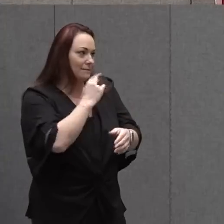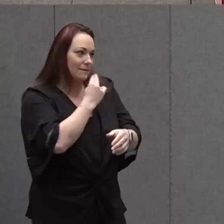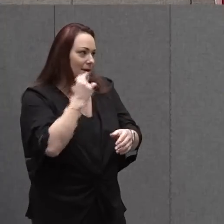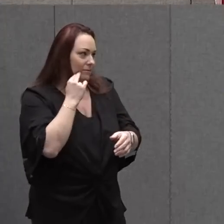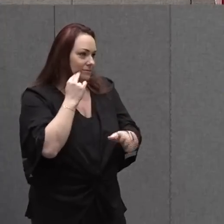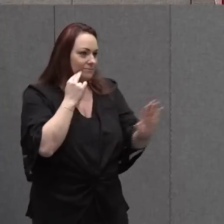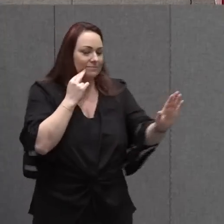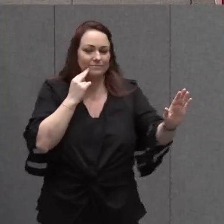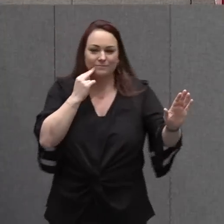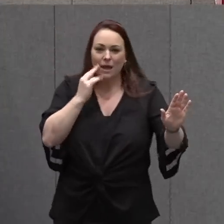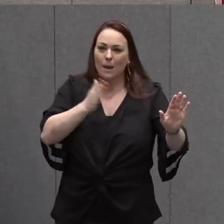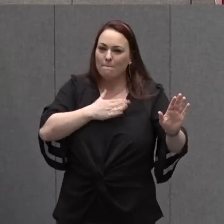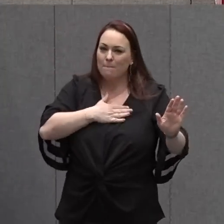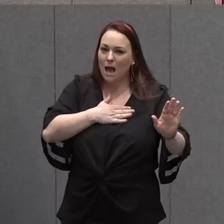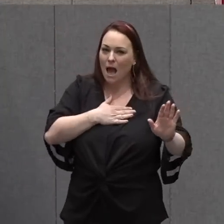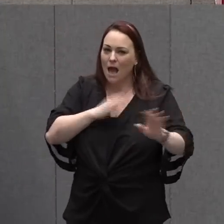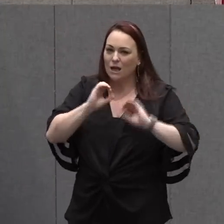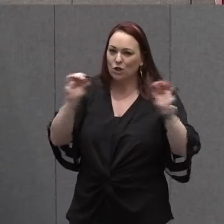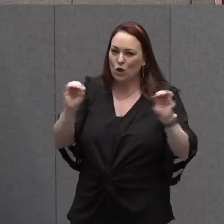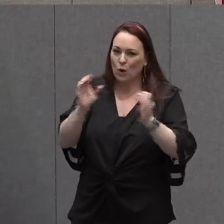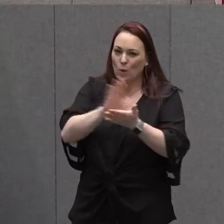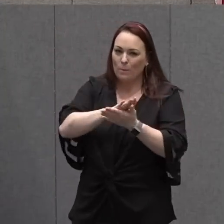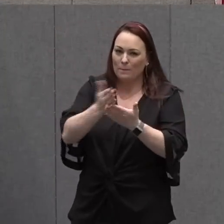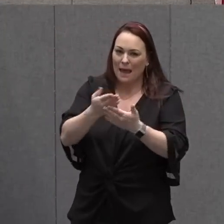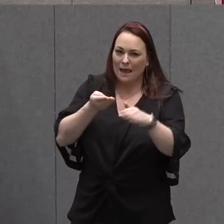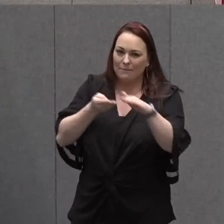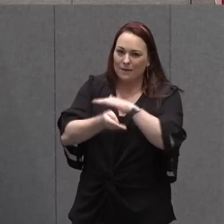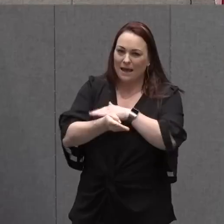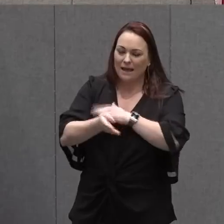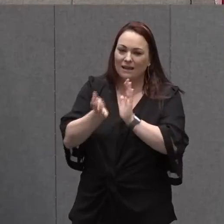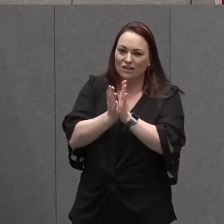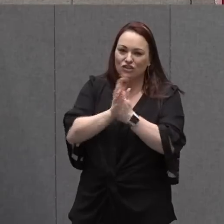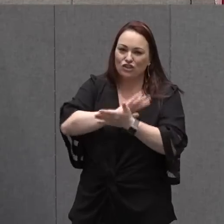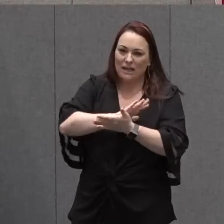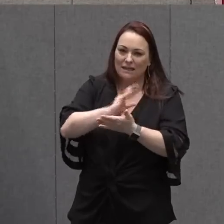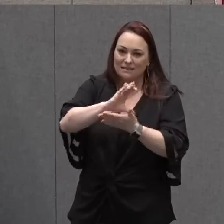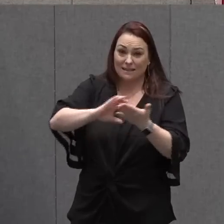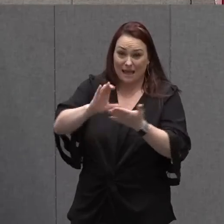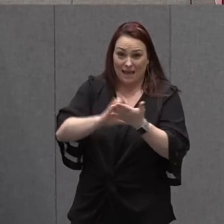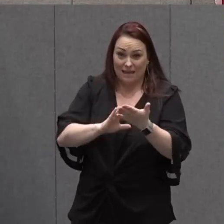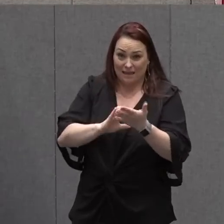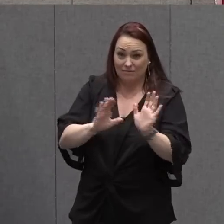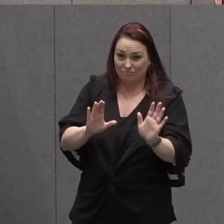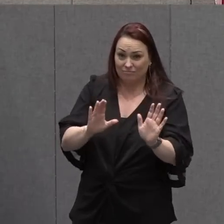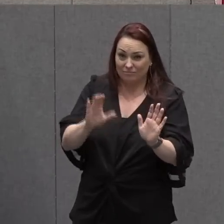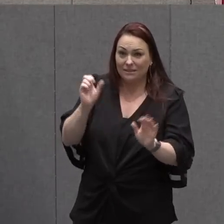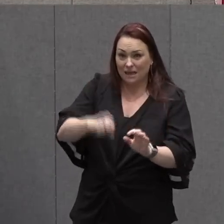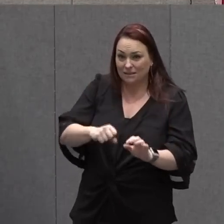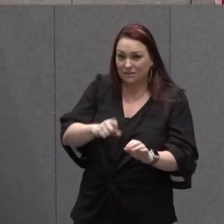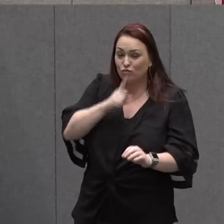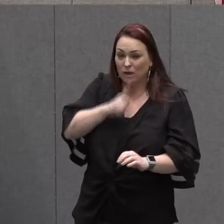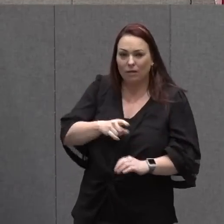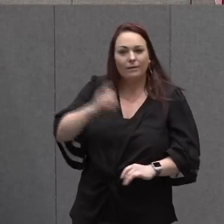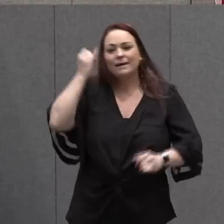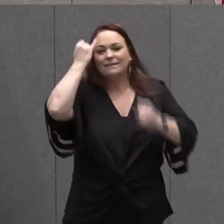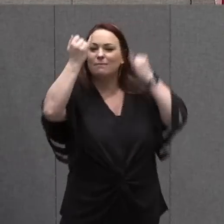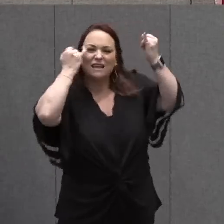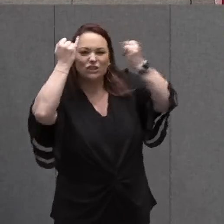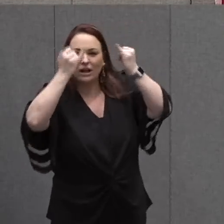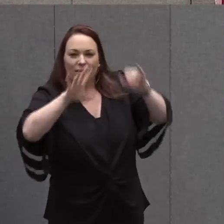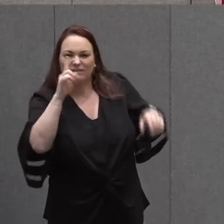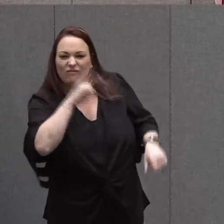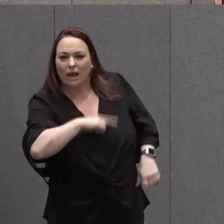no-bake cheesecake. Imaginary. Let me get over my no-bake cheesecake. Imaginary. Yes, it's real. Okay,